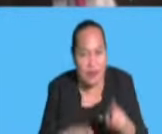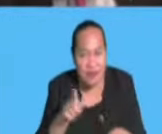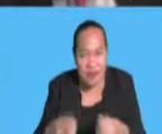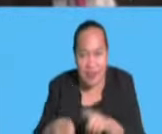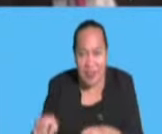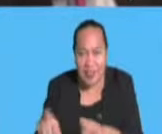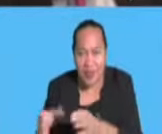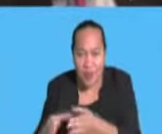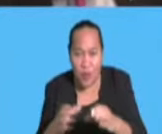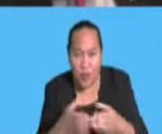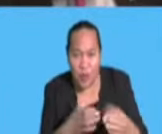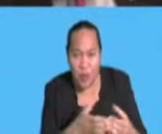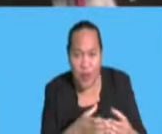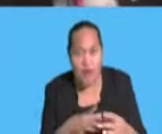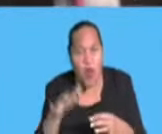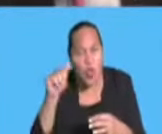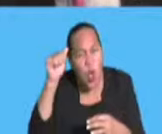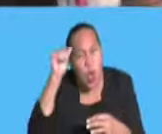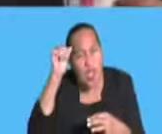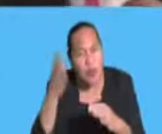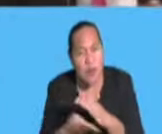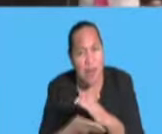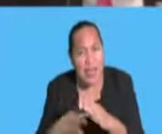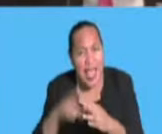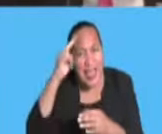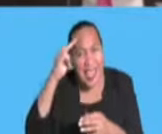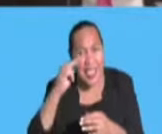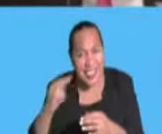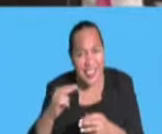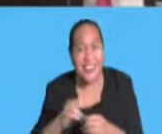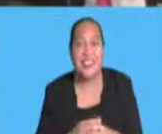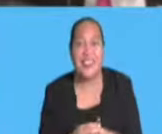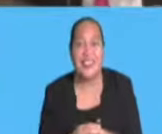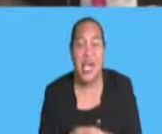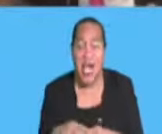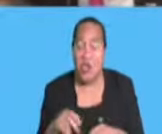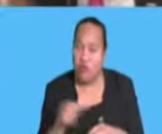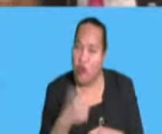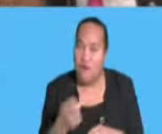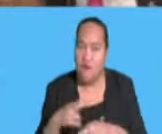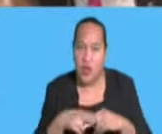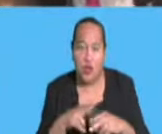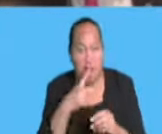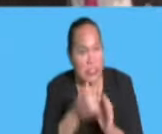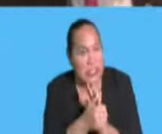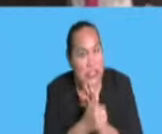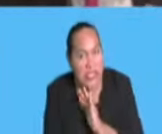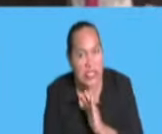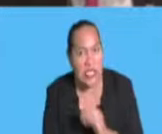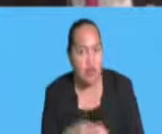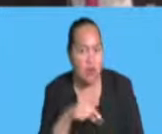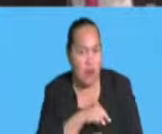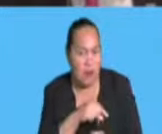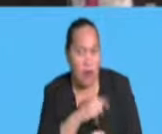foundation of a knowledge-based nation and a skills nation. A Fiji where we have skilled and productive workers in